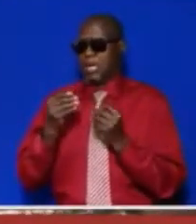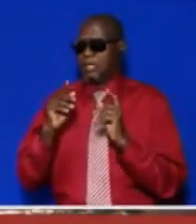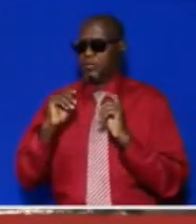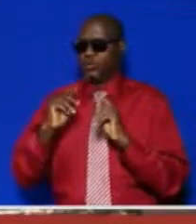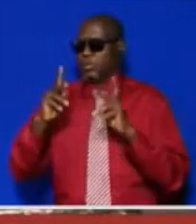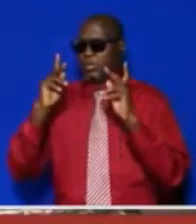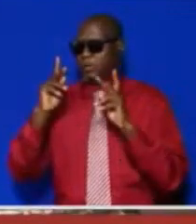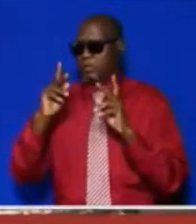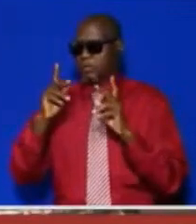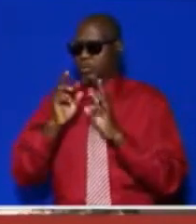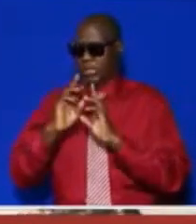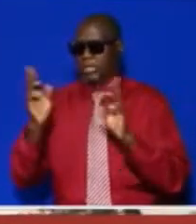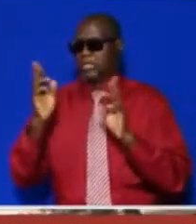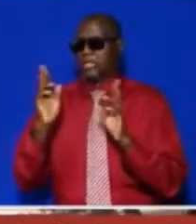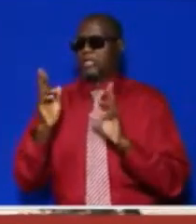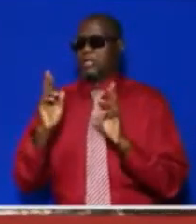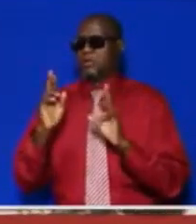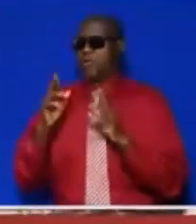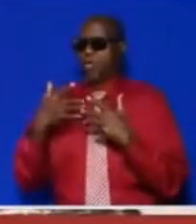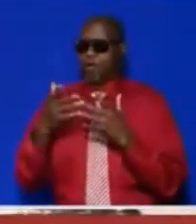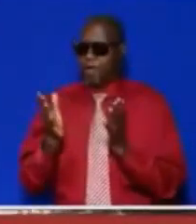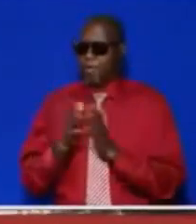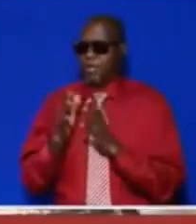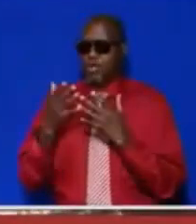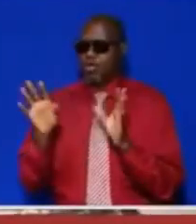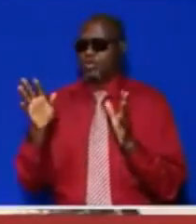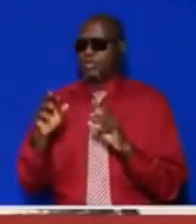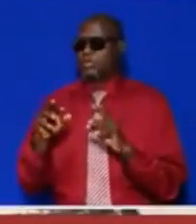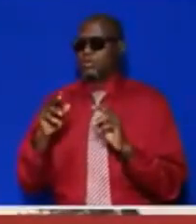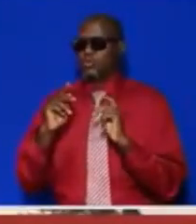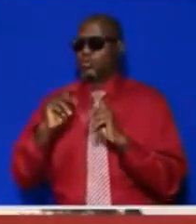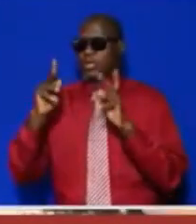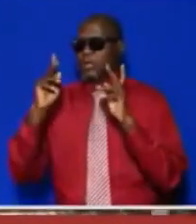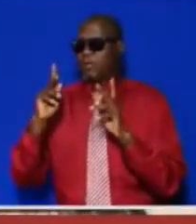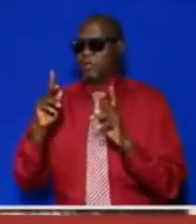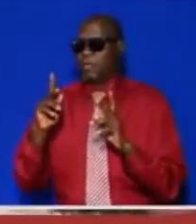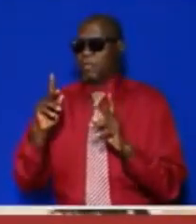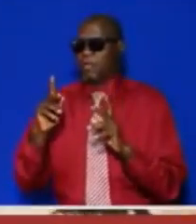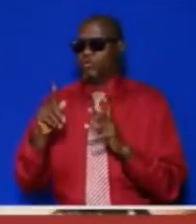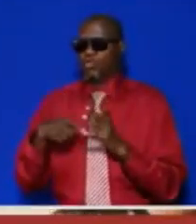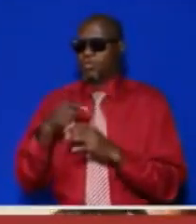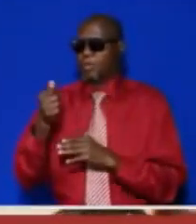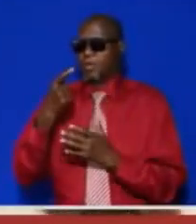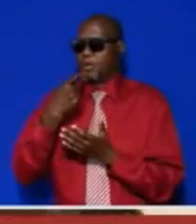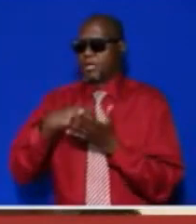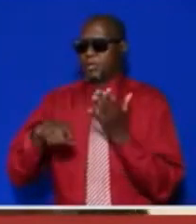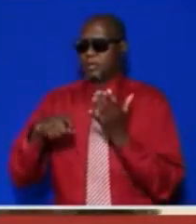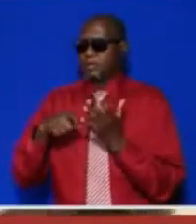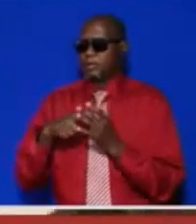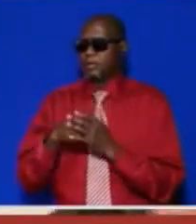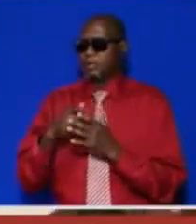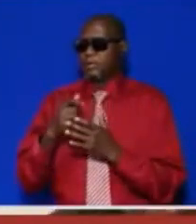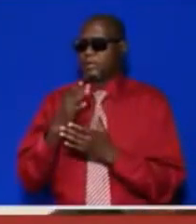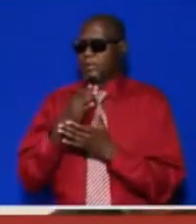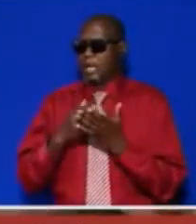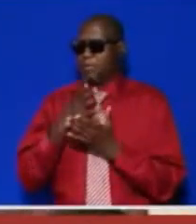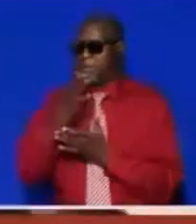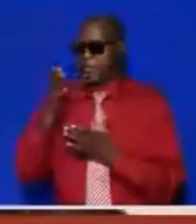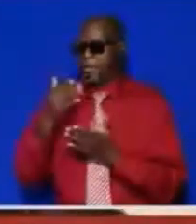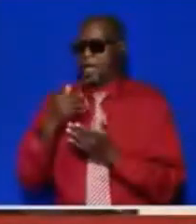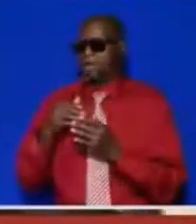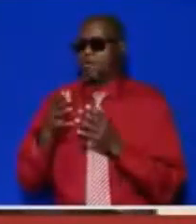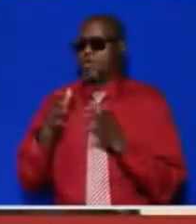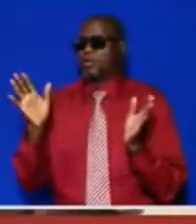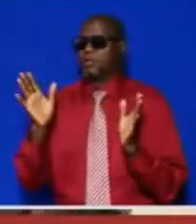money or family. We are ready to pay the price. In actual fact, some of us have already lost funding